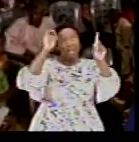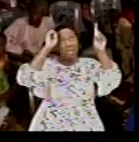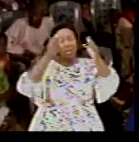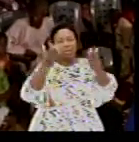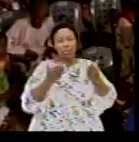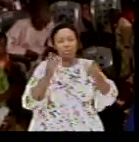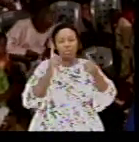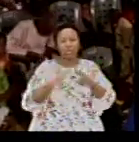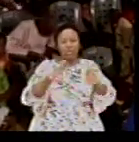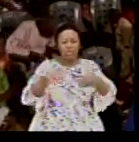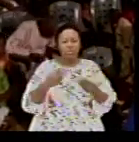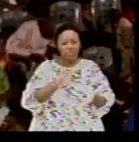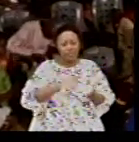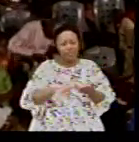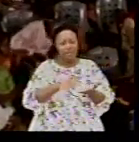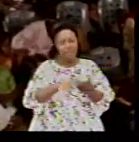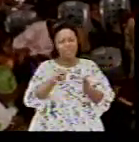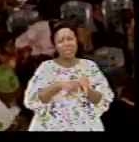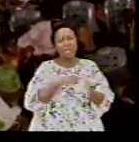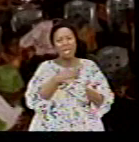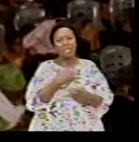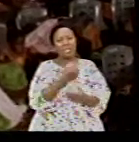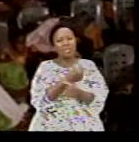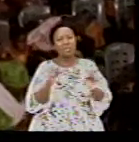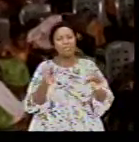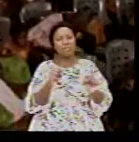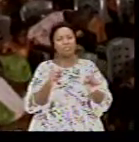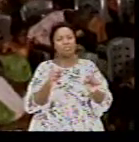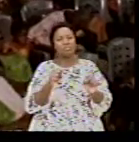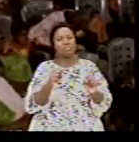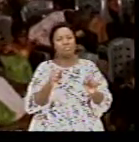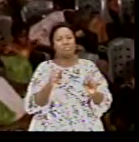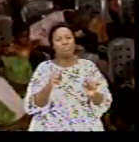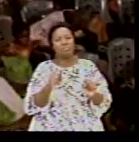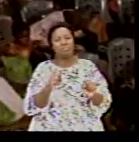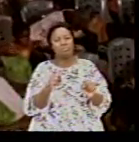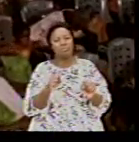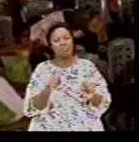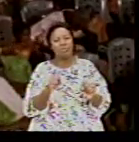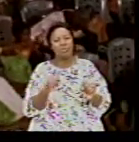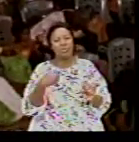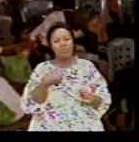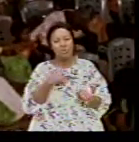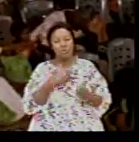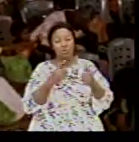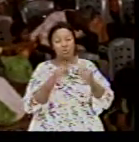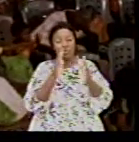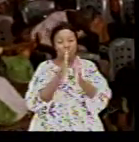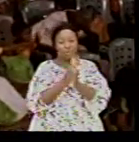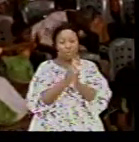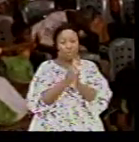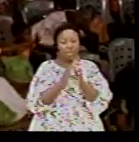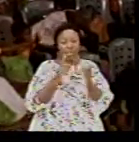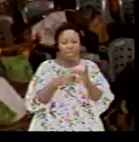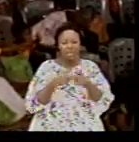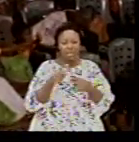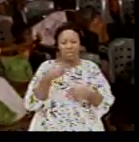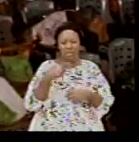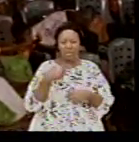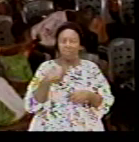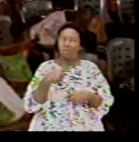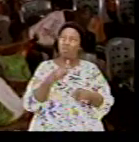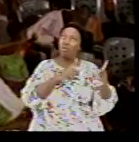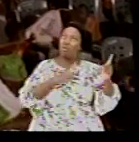you forgiveness and salvation. Heads bowed, eyes closed. You see, I want that